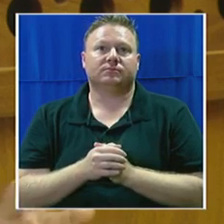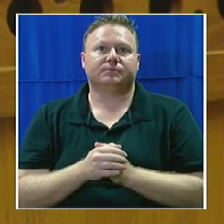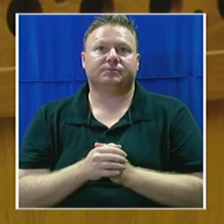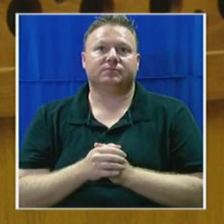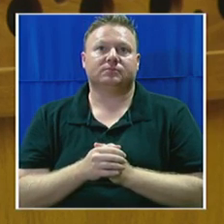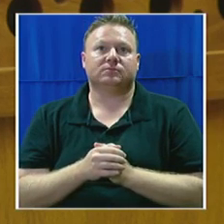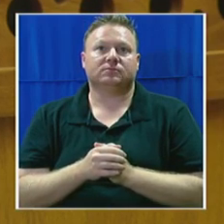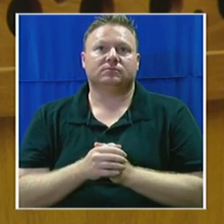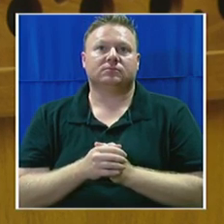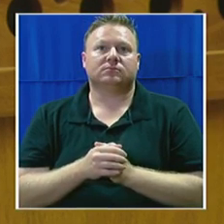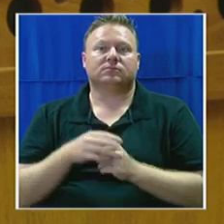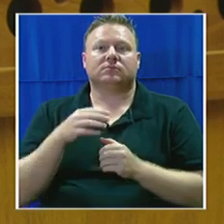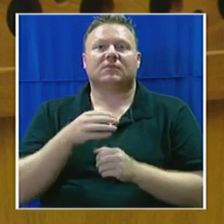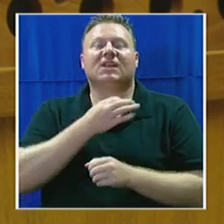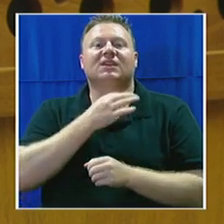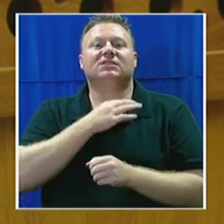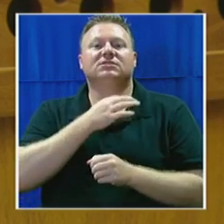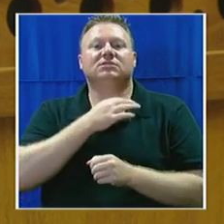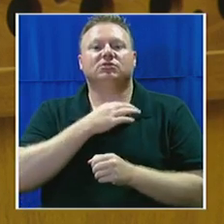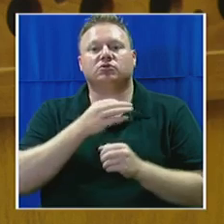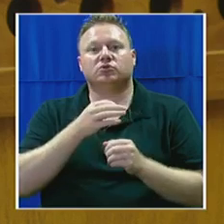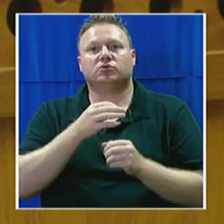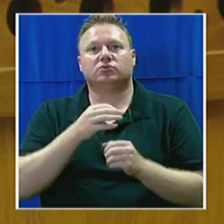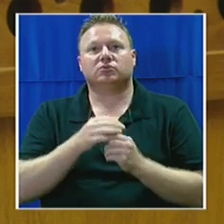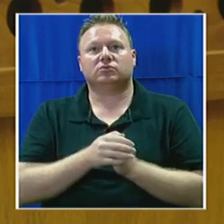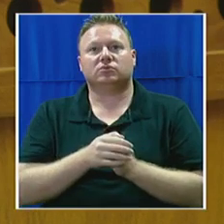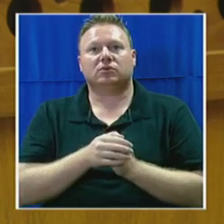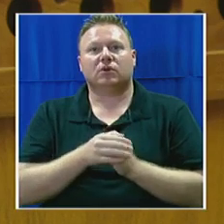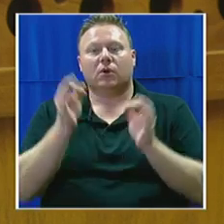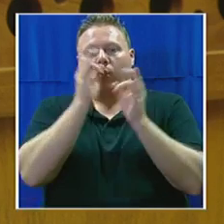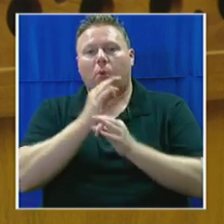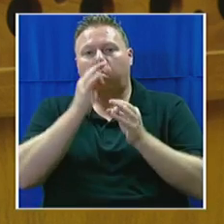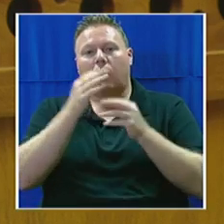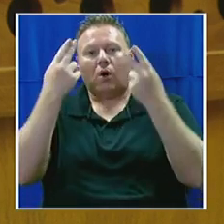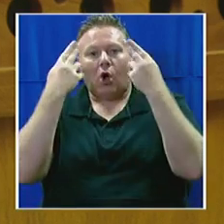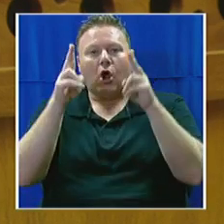An English adage, no honor among thieves.